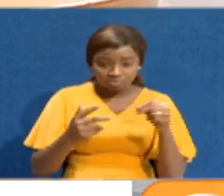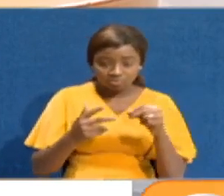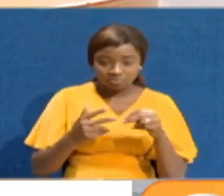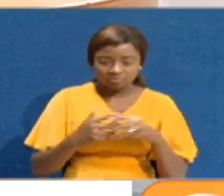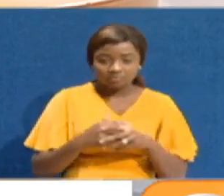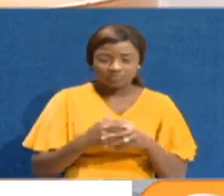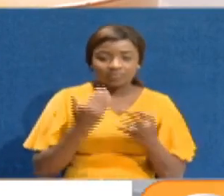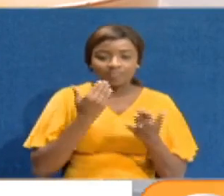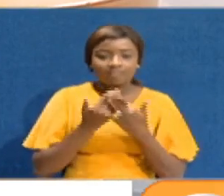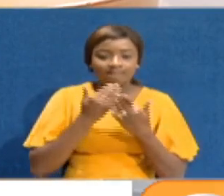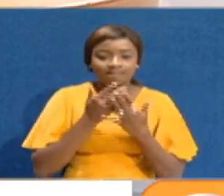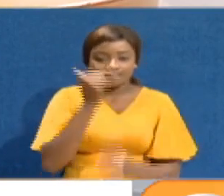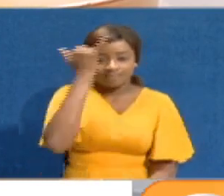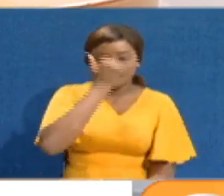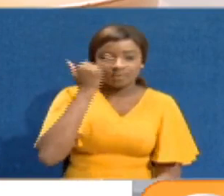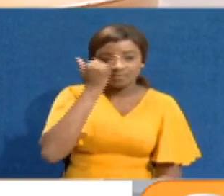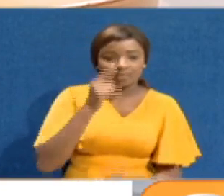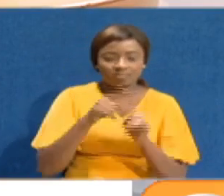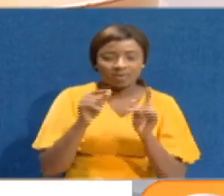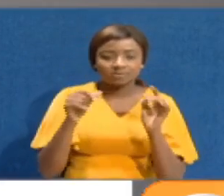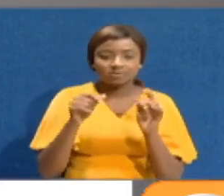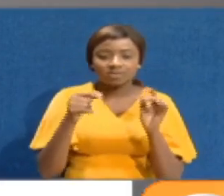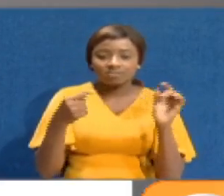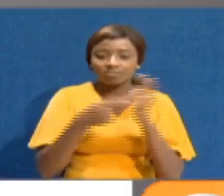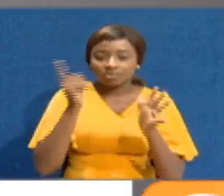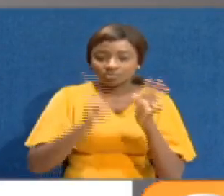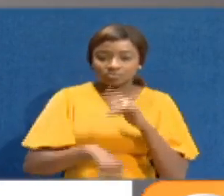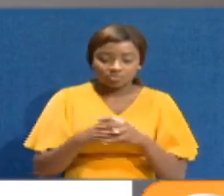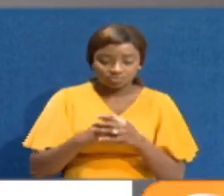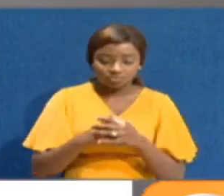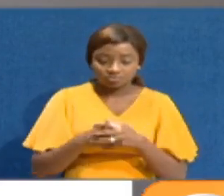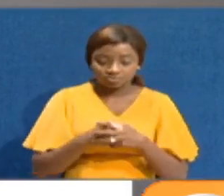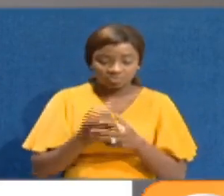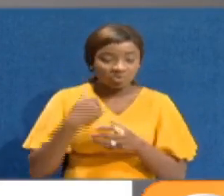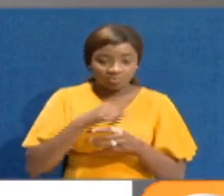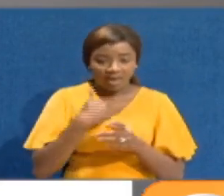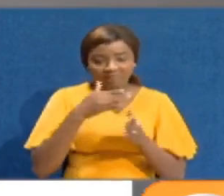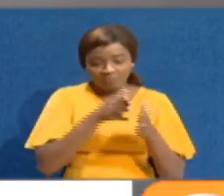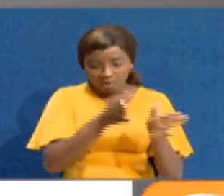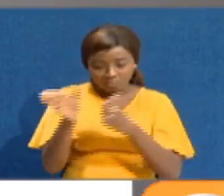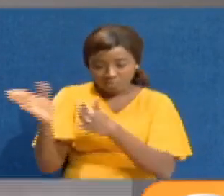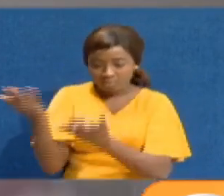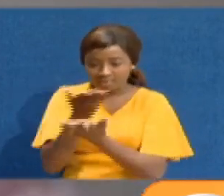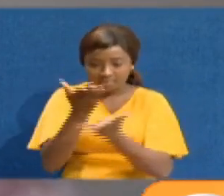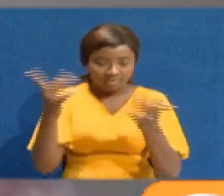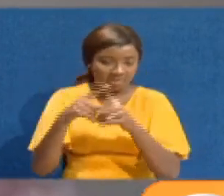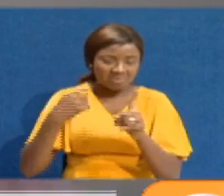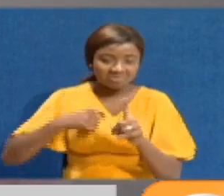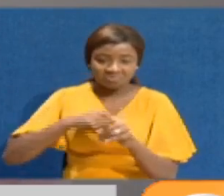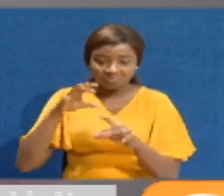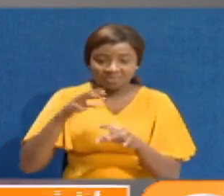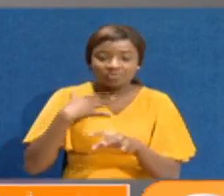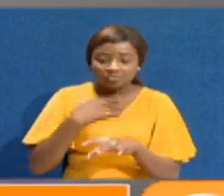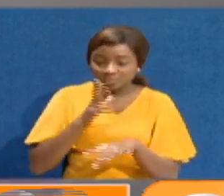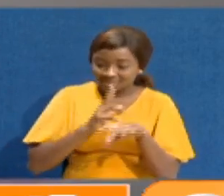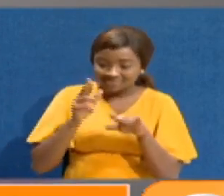Thank you so much, Yvonne. The reality is that we are not exploring all the alternatives that we have,